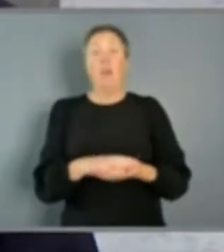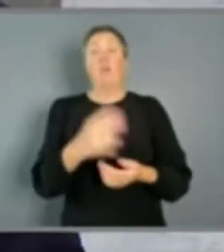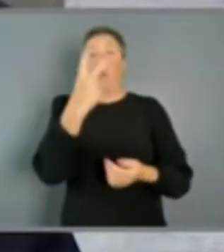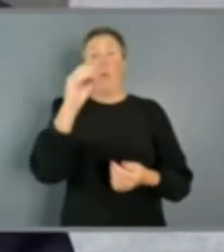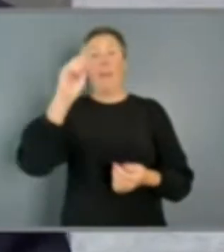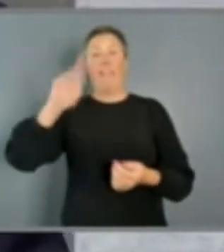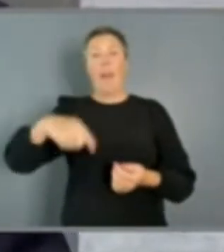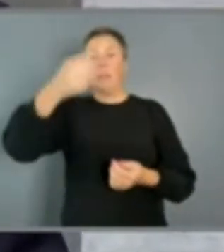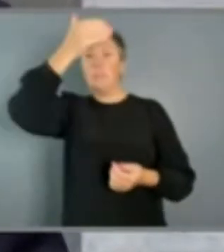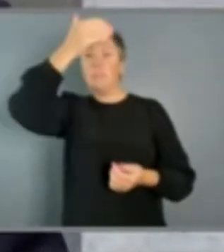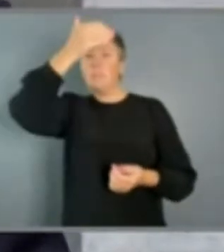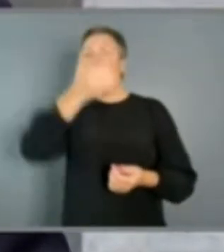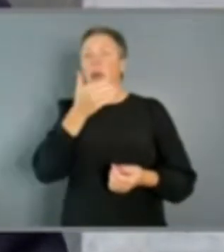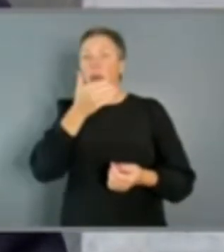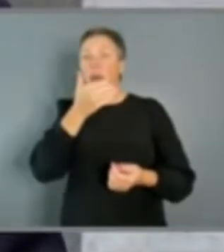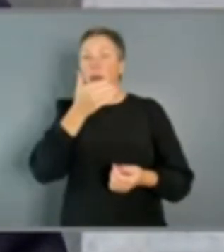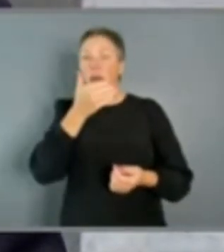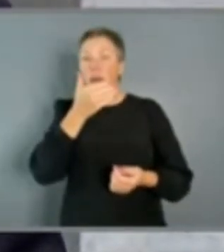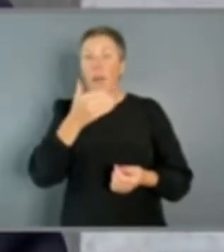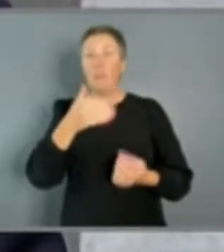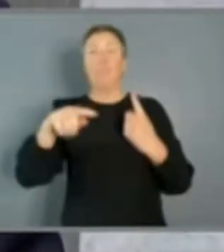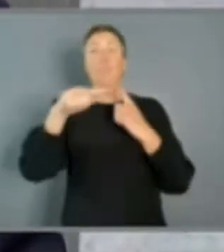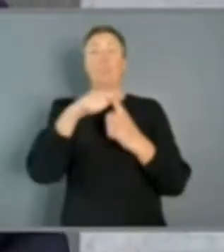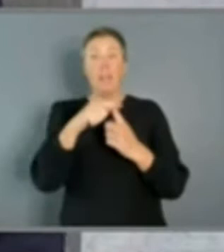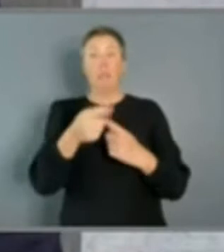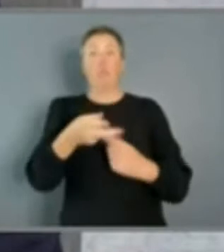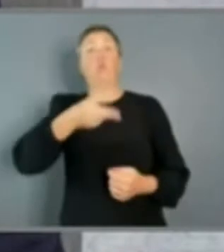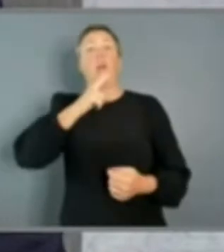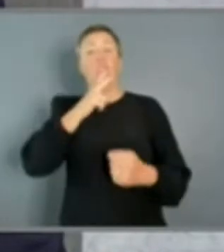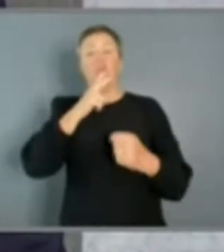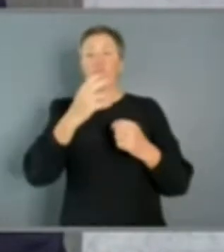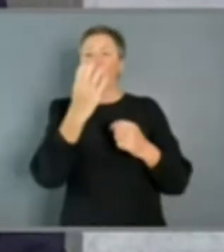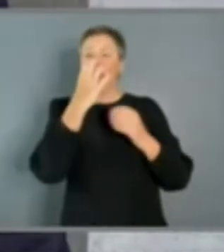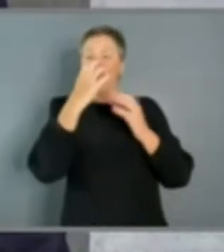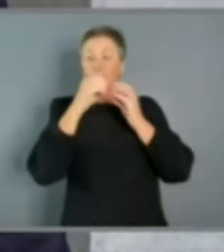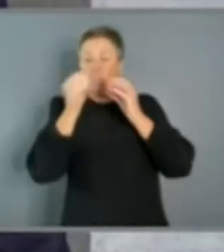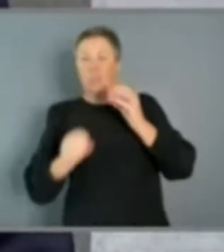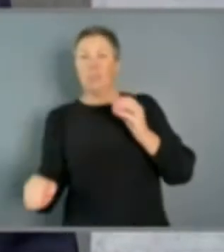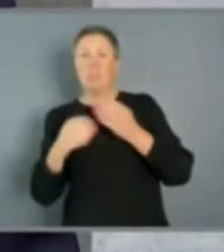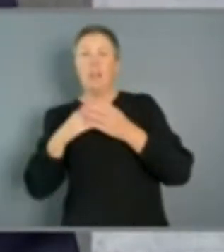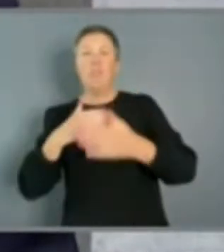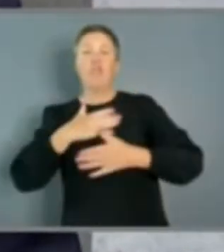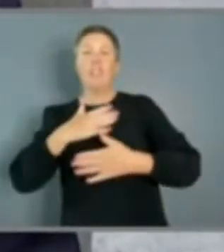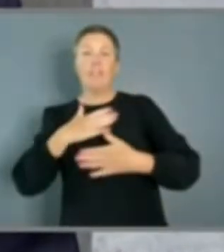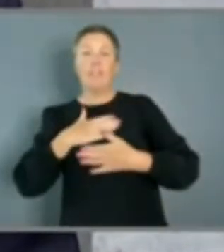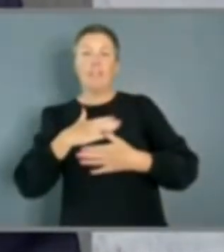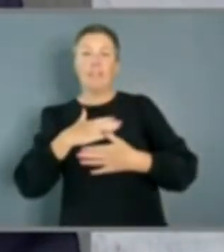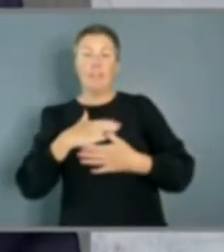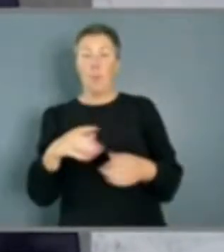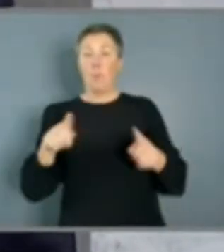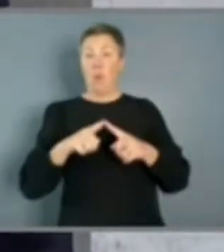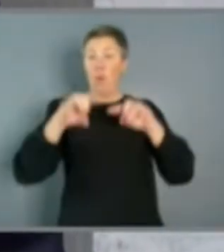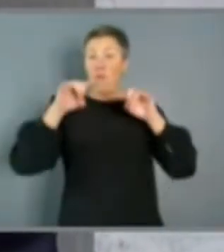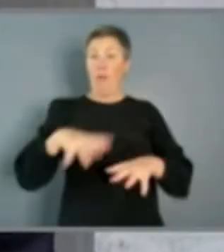and 200 non-invasive ventilators. Our government will also be moving immediately to